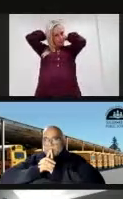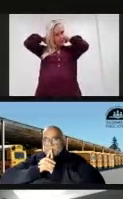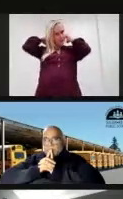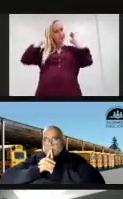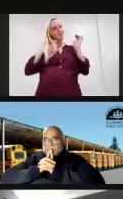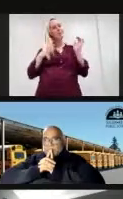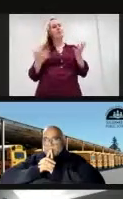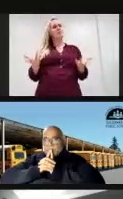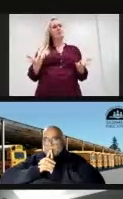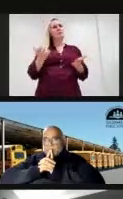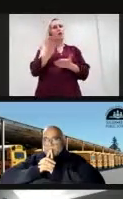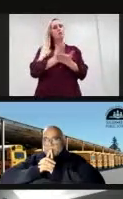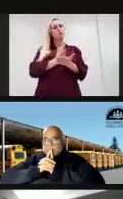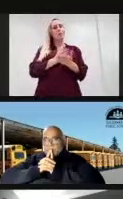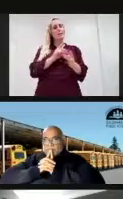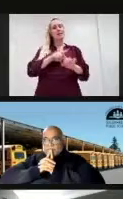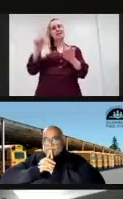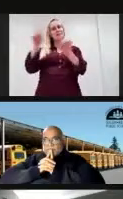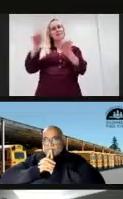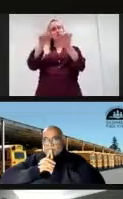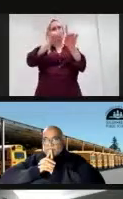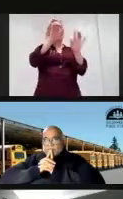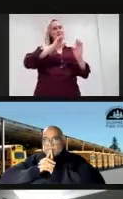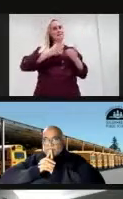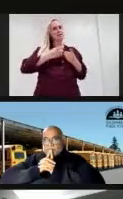you know, just some of the different districts,